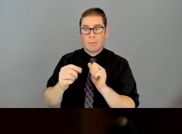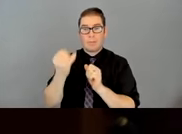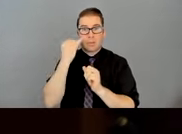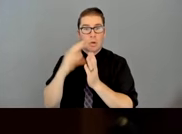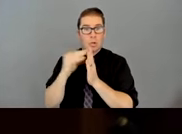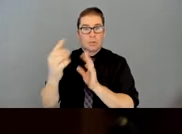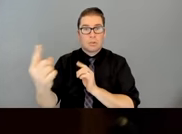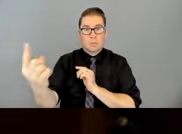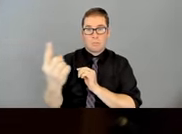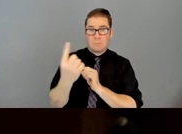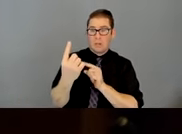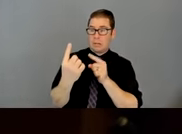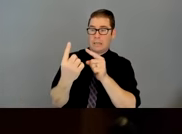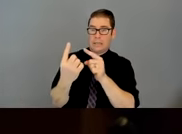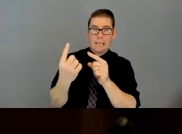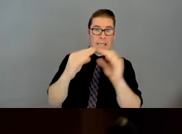pull out the course syllabus.